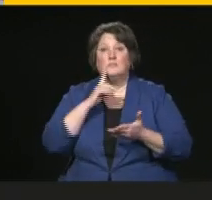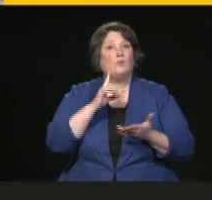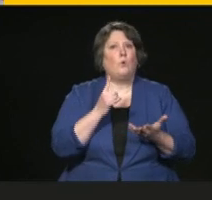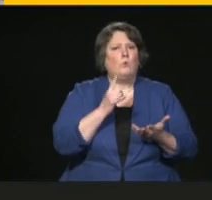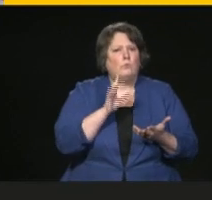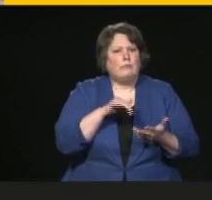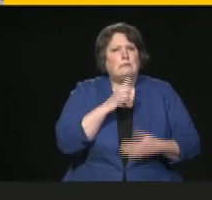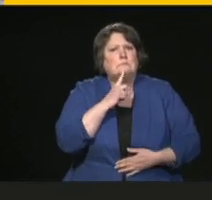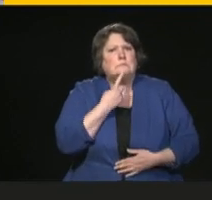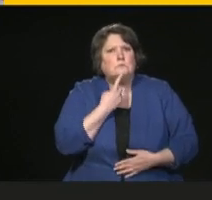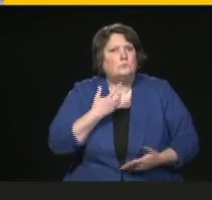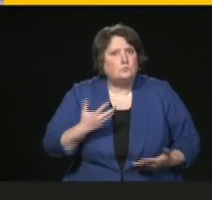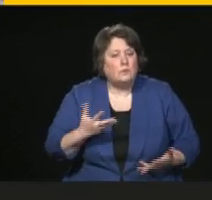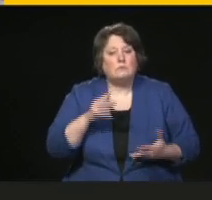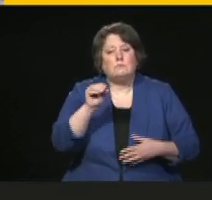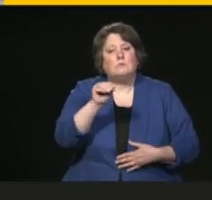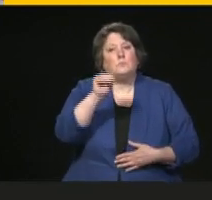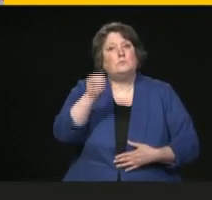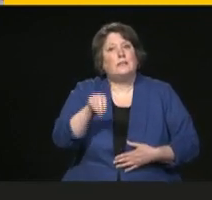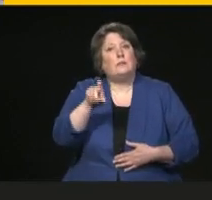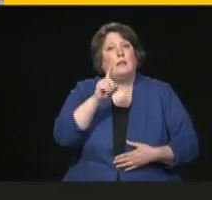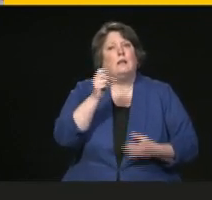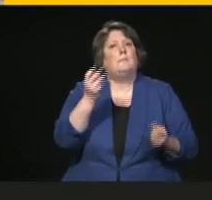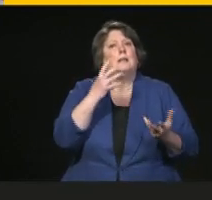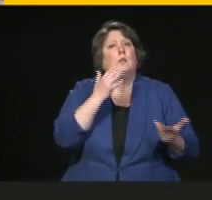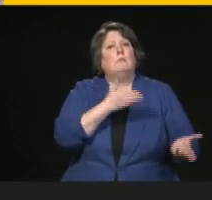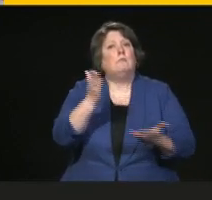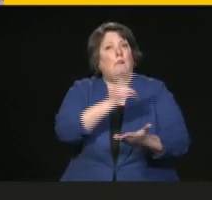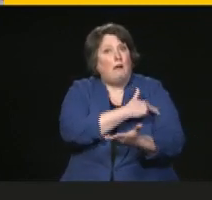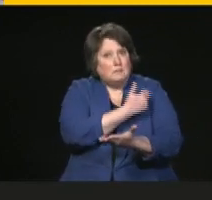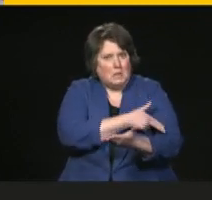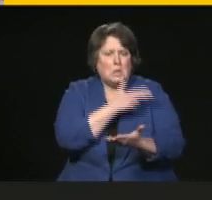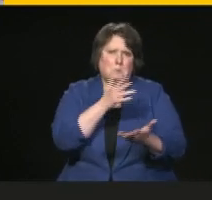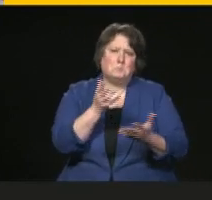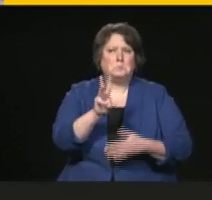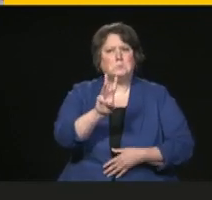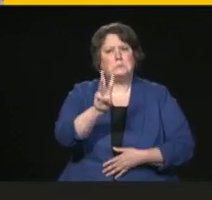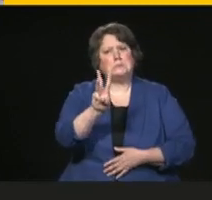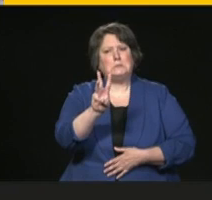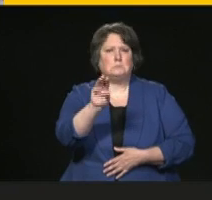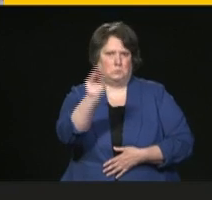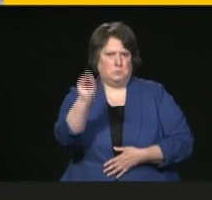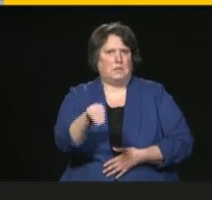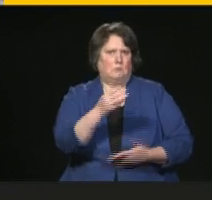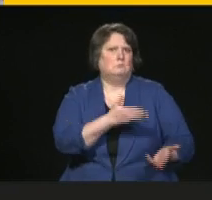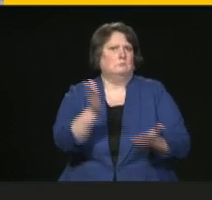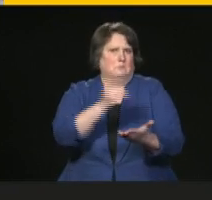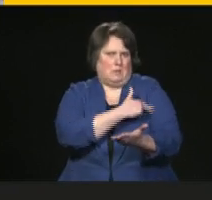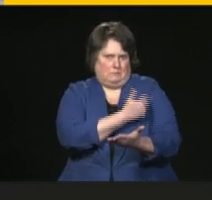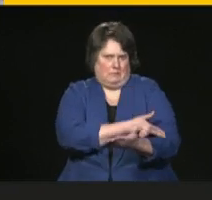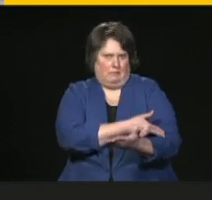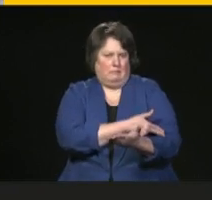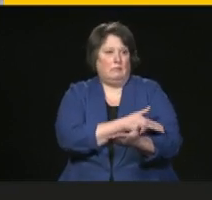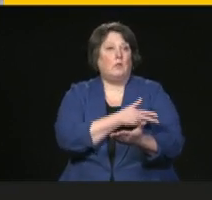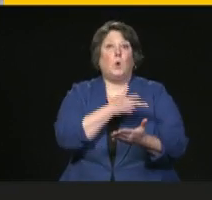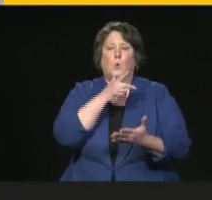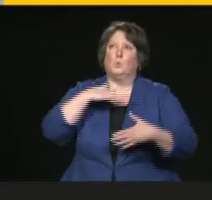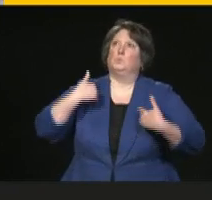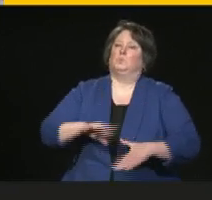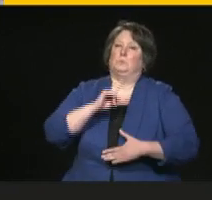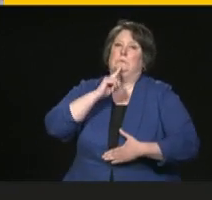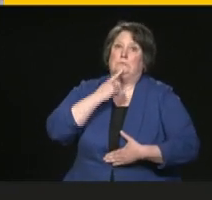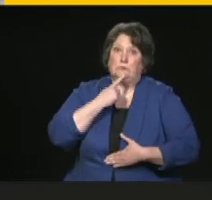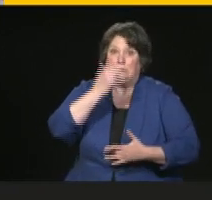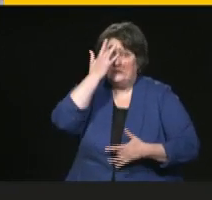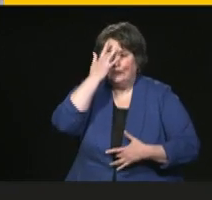require hospitalization remains at about 6%. Those who are critically ill account for about 2.5% of cases,